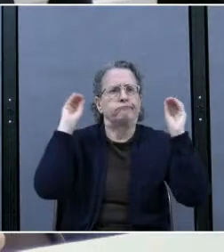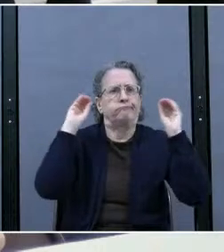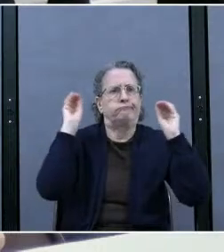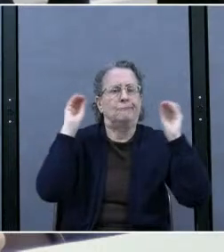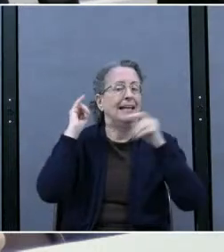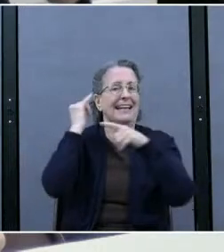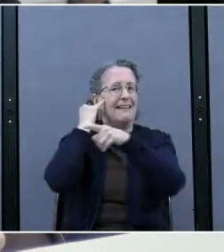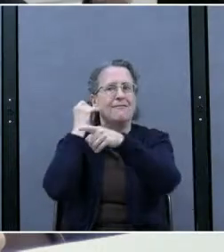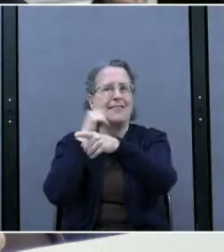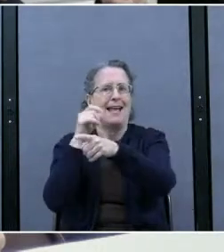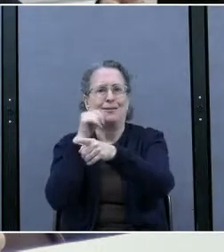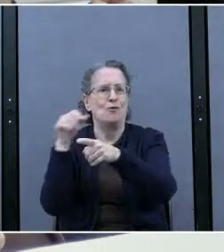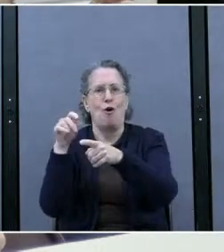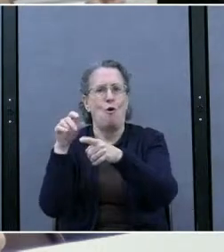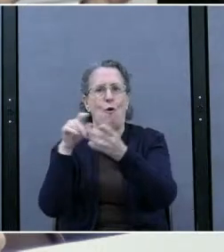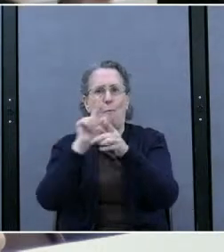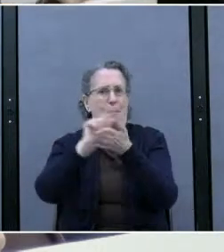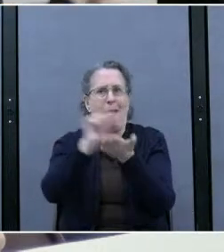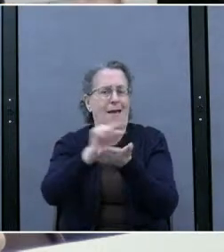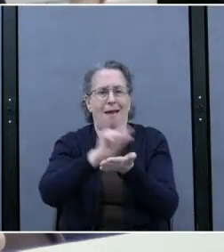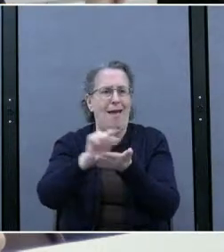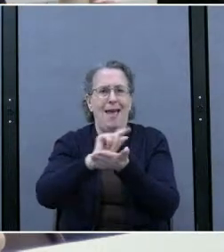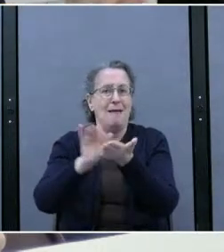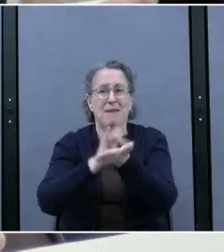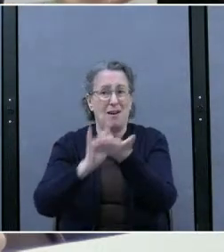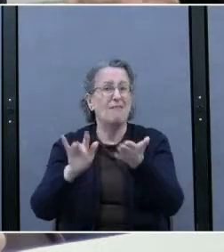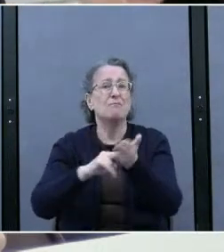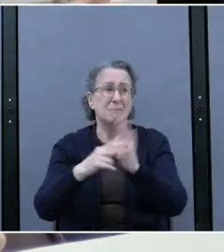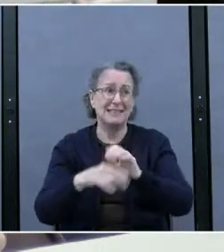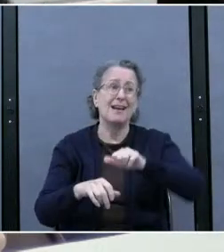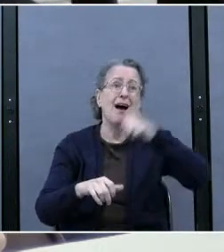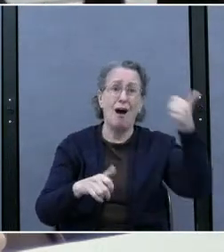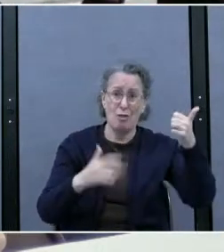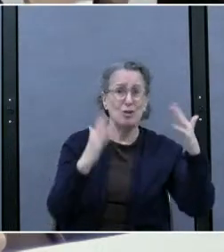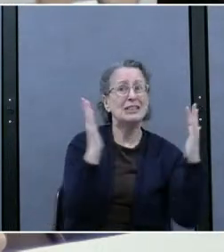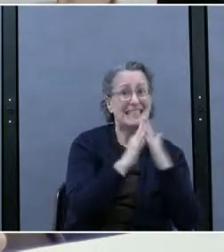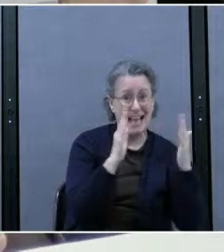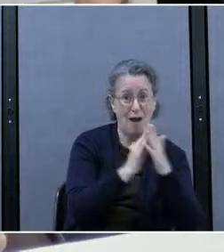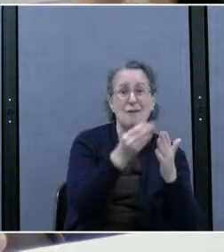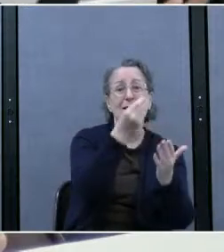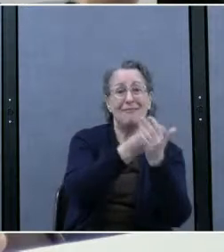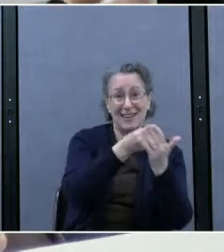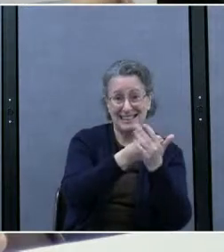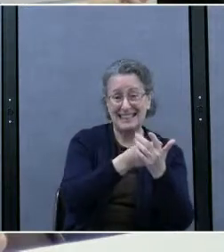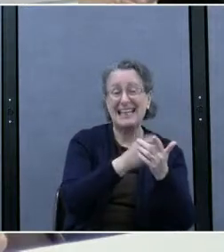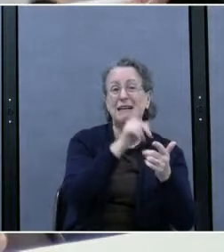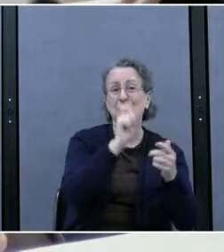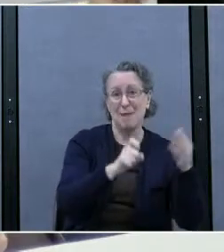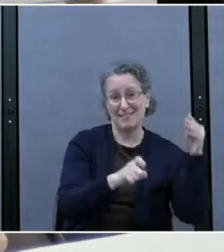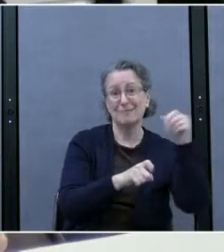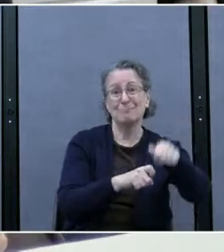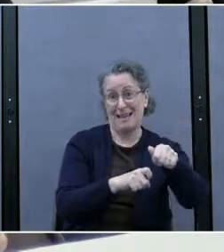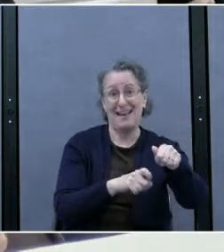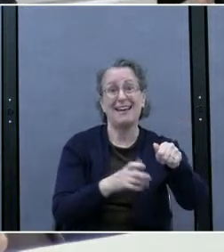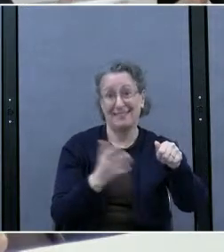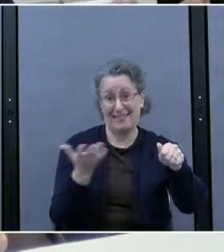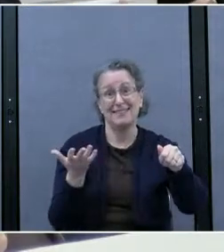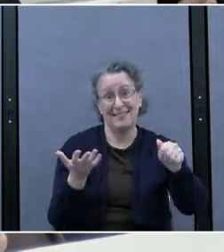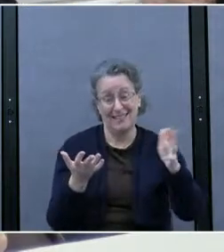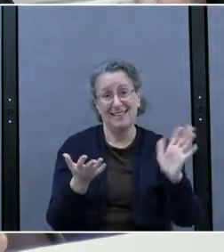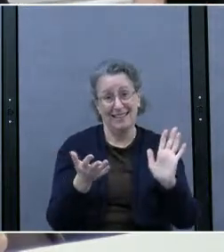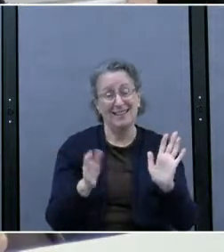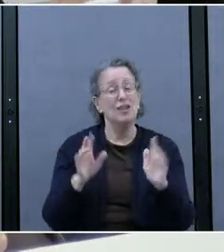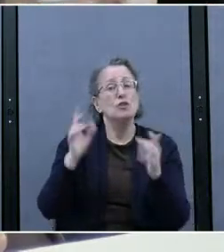be paid by other funds of the town of Brattleboro. The whole idea here is this debt is being paid by